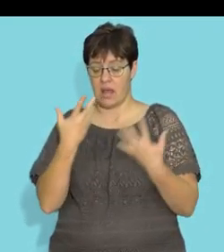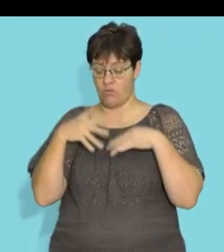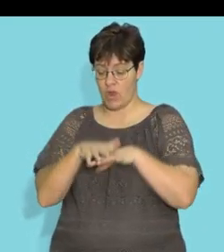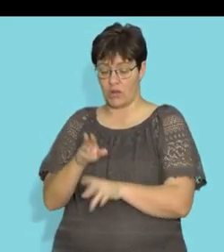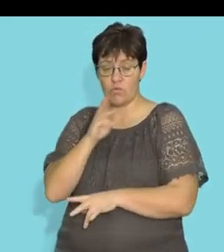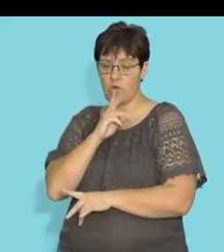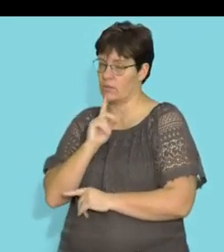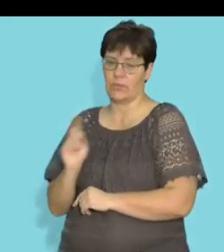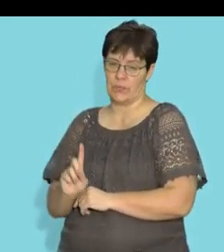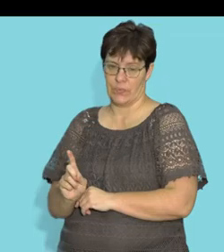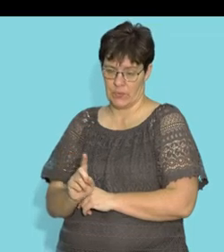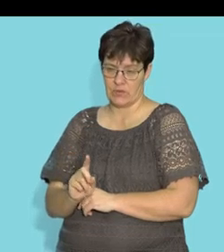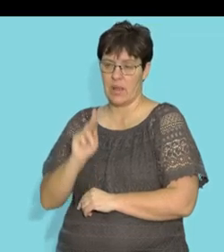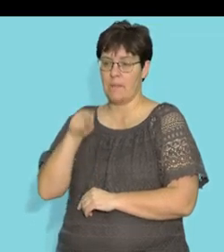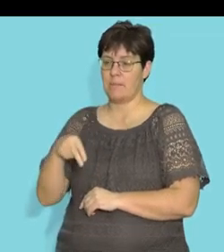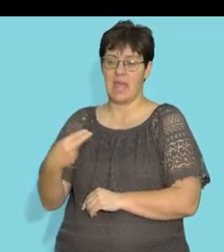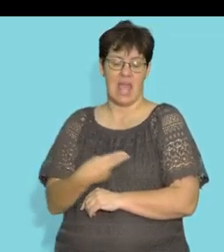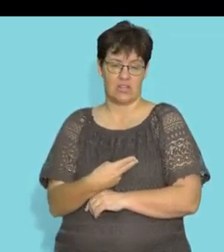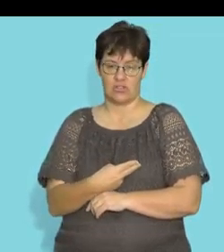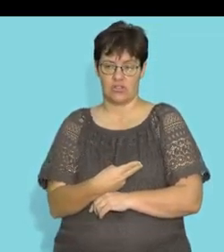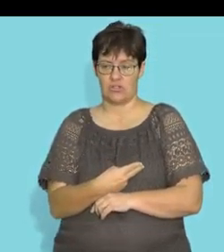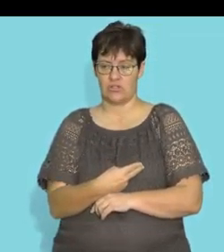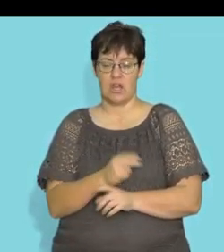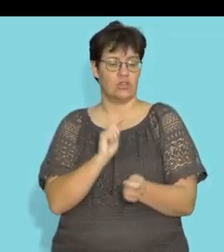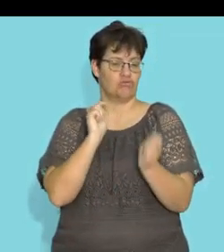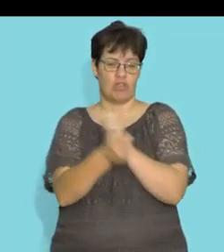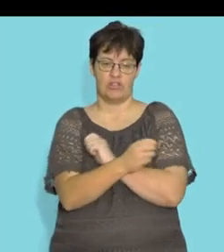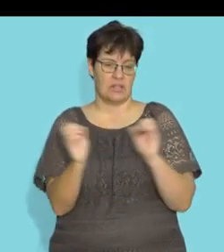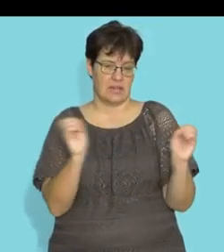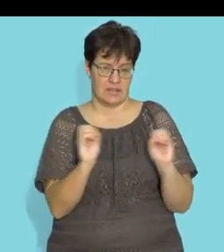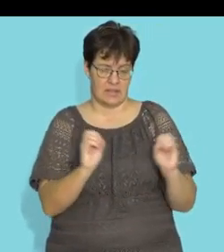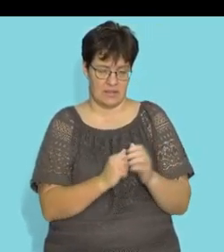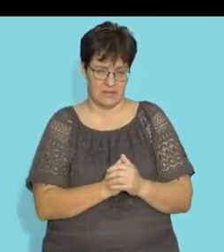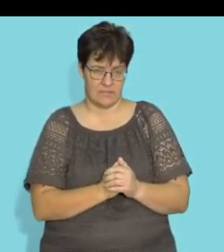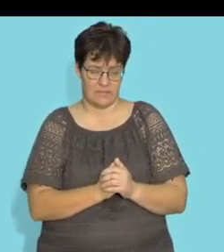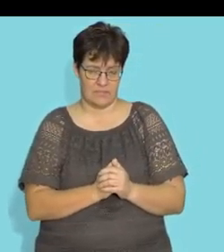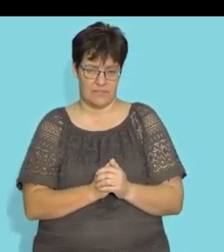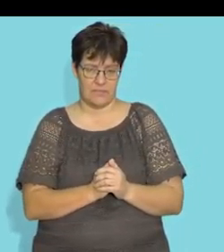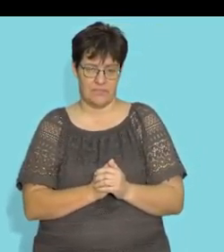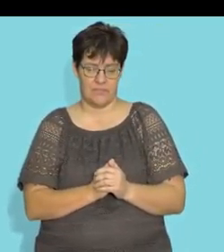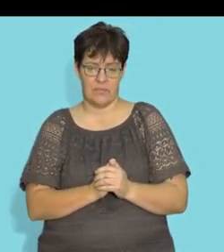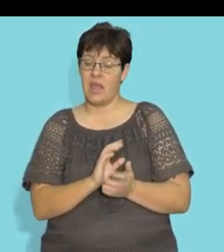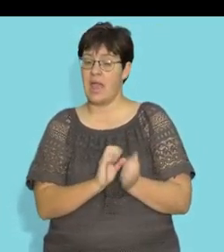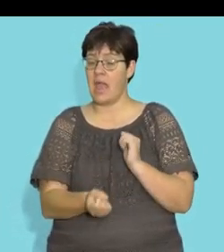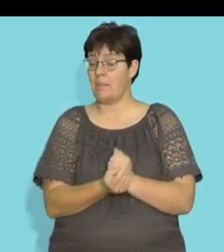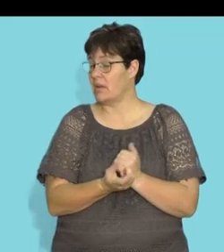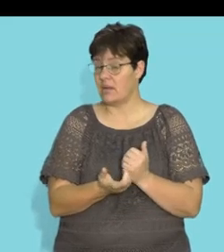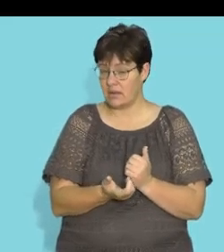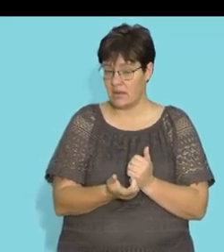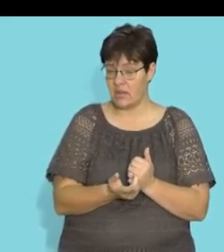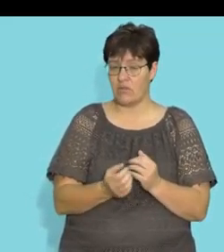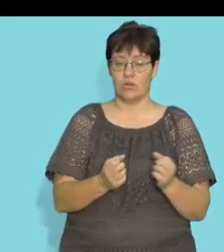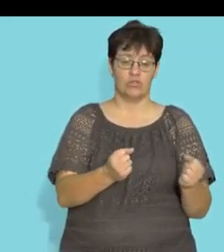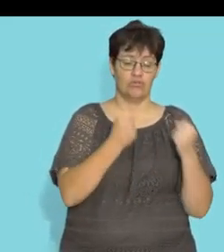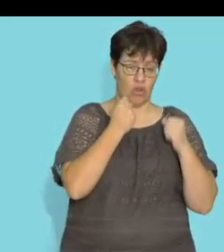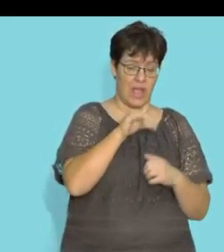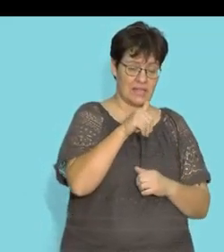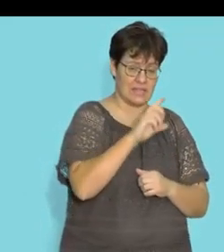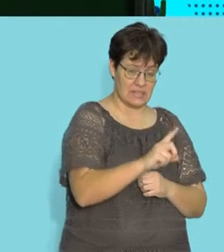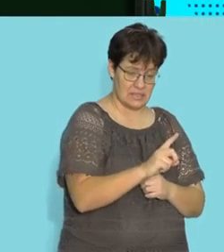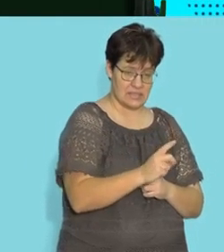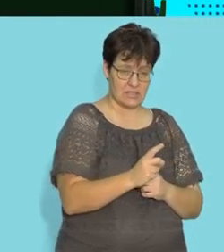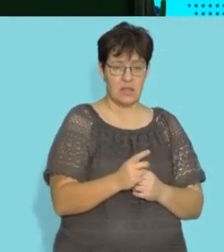the ions will not react with water, and we then say it will not hydrolyze, meaning